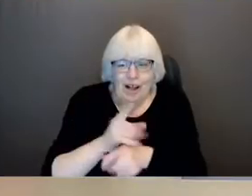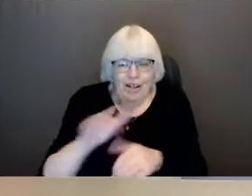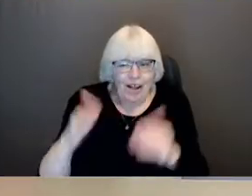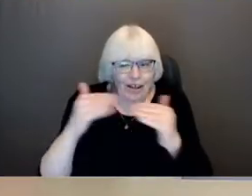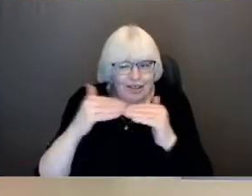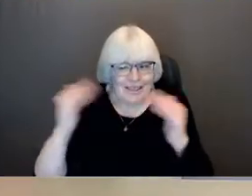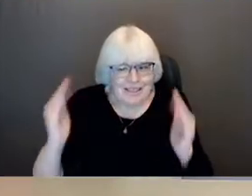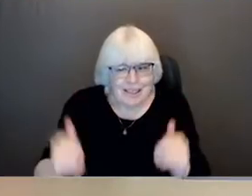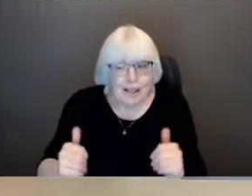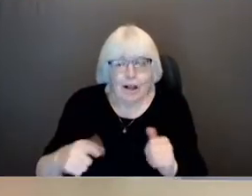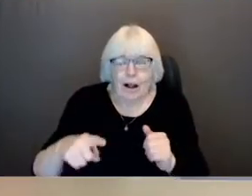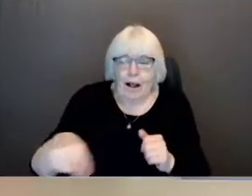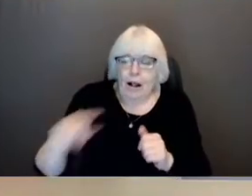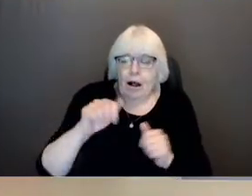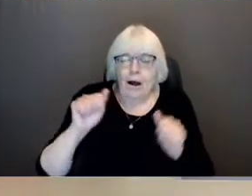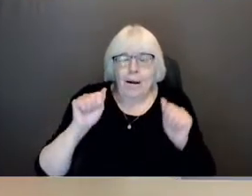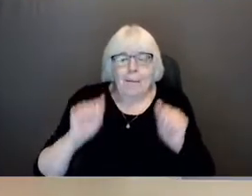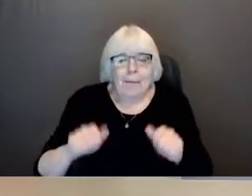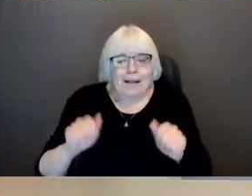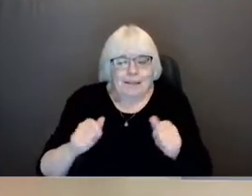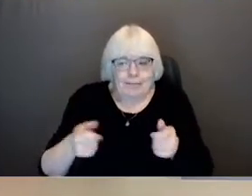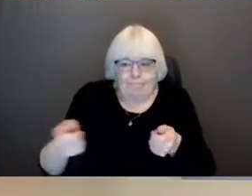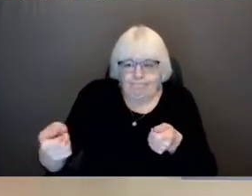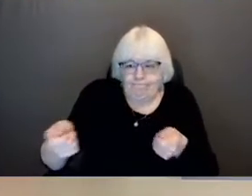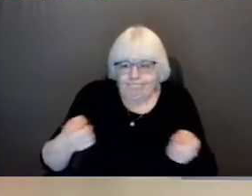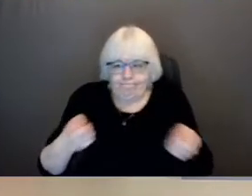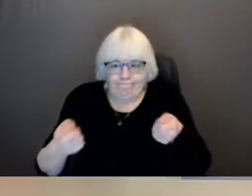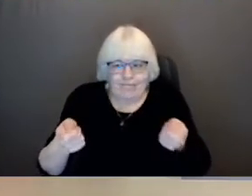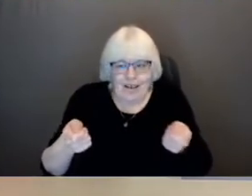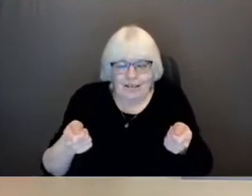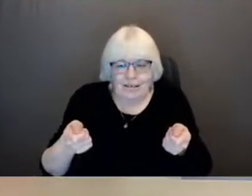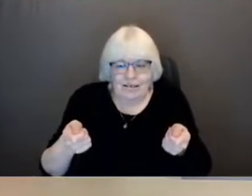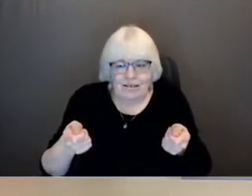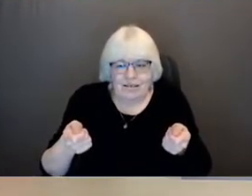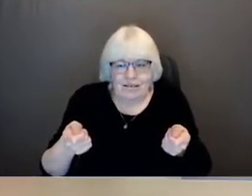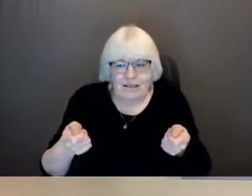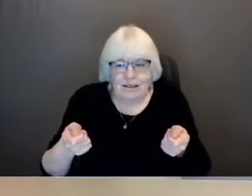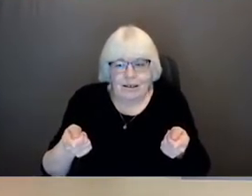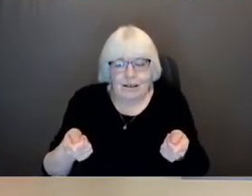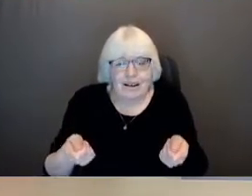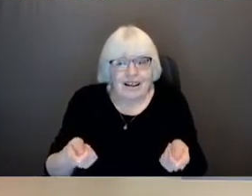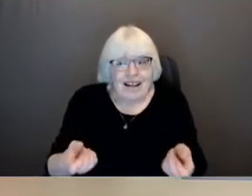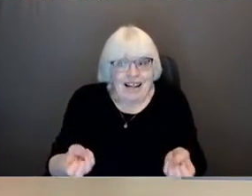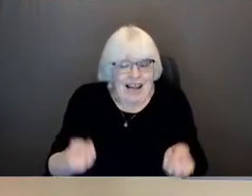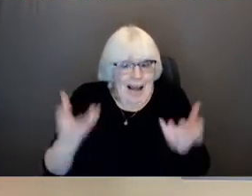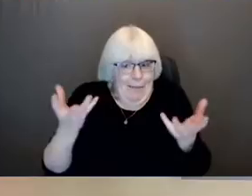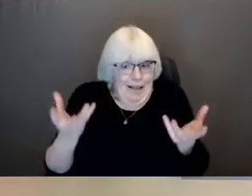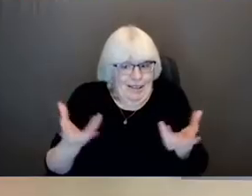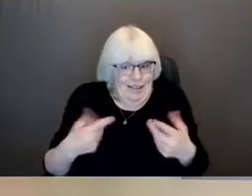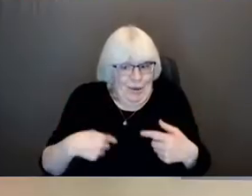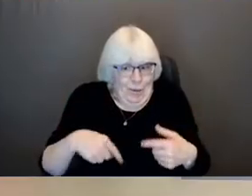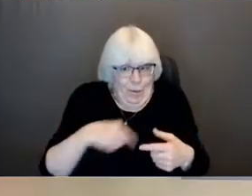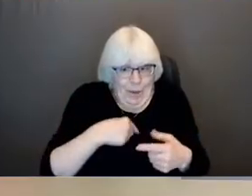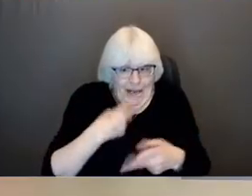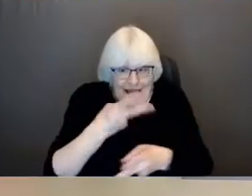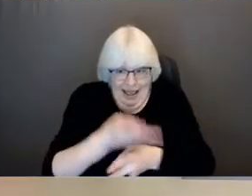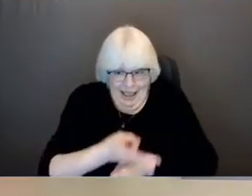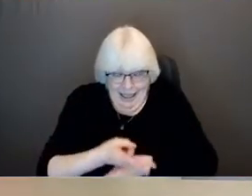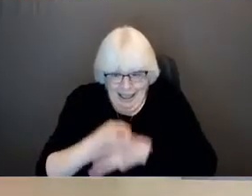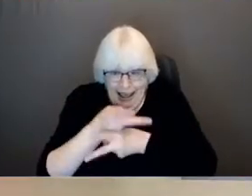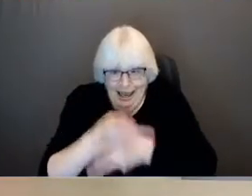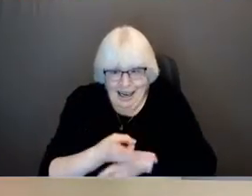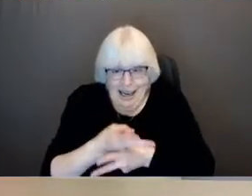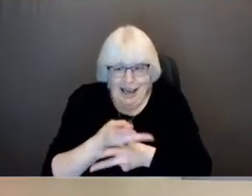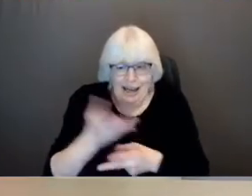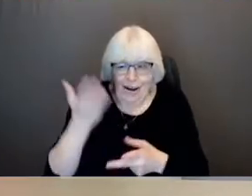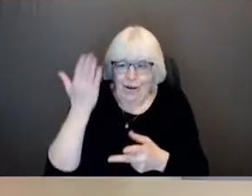needing to be more cautious in some ways here than in other places is that we know we have only a certain level of capacity